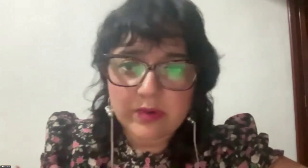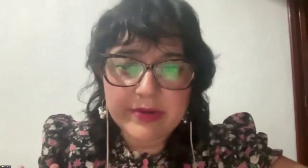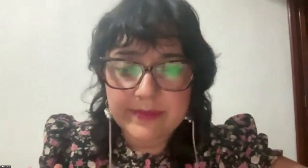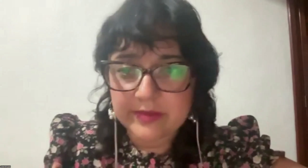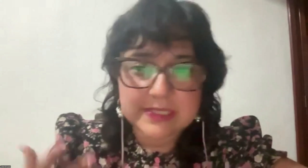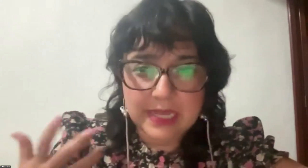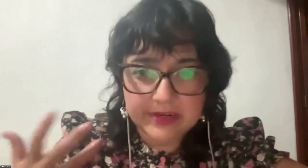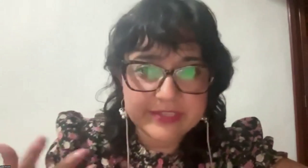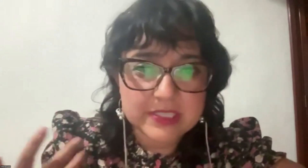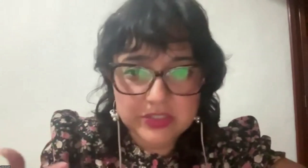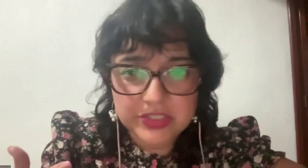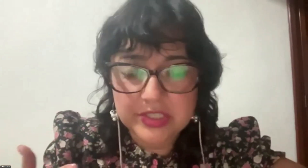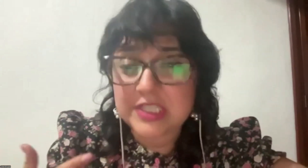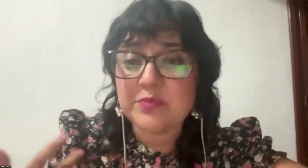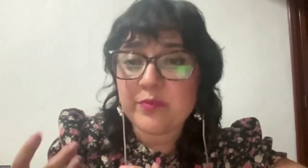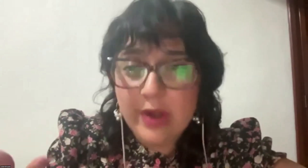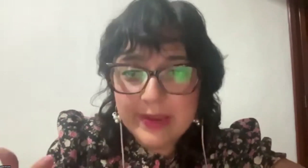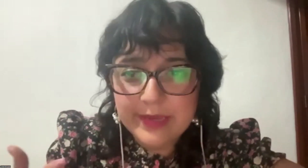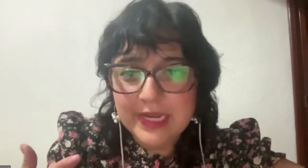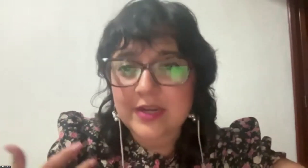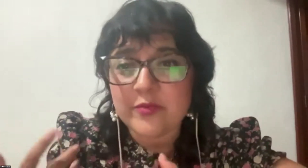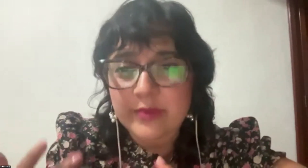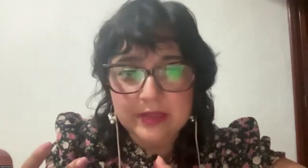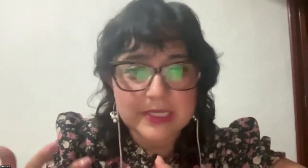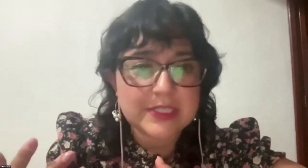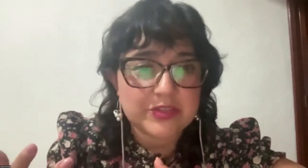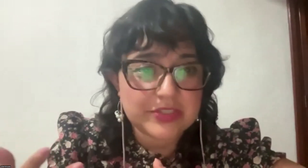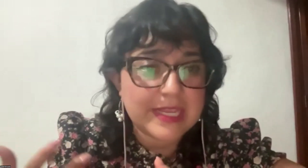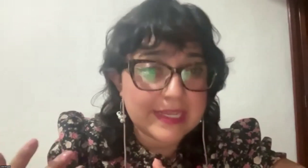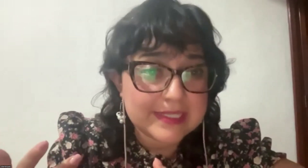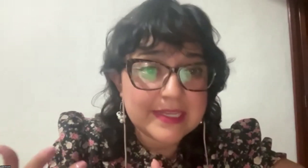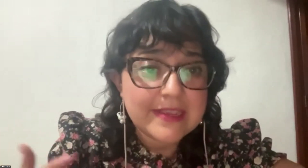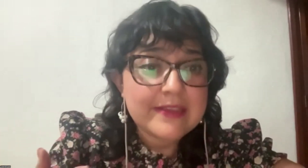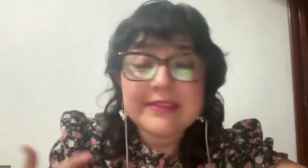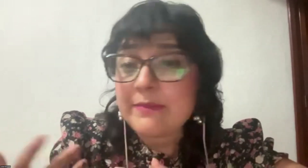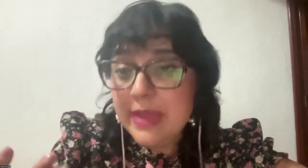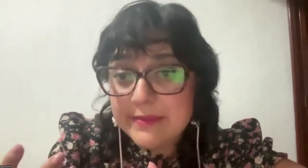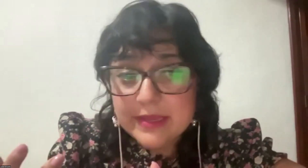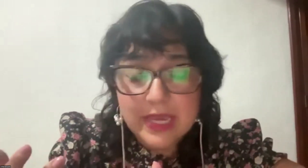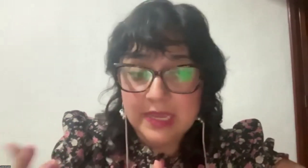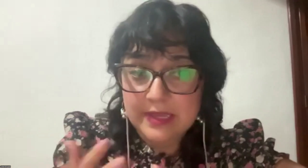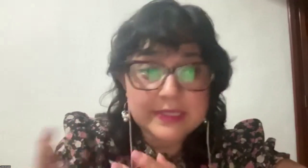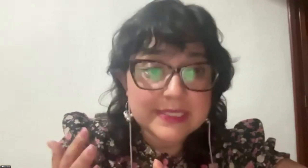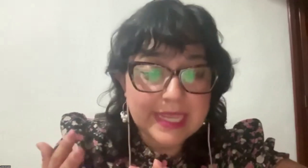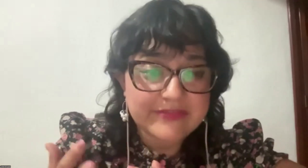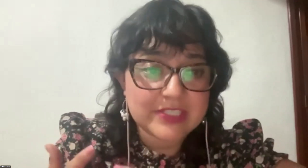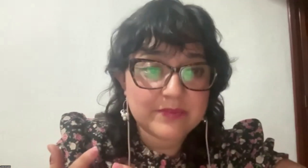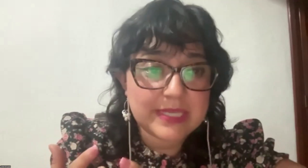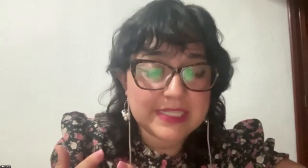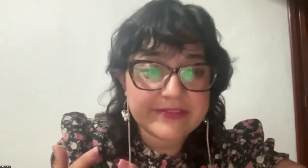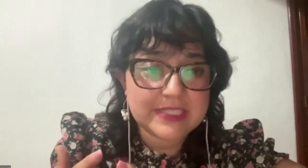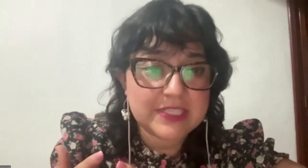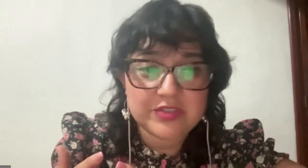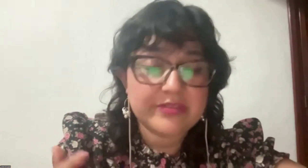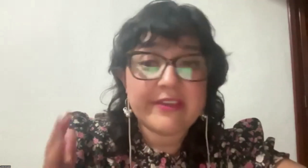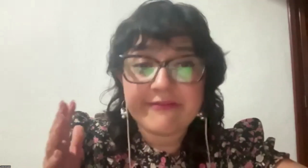really worried about this kind of institutions, this private and unregulated institution, is that maybe in this case, for example, in